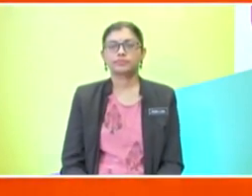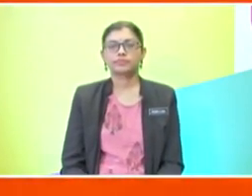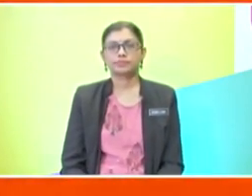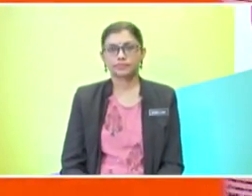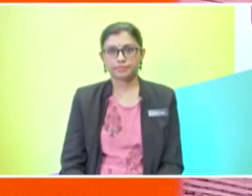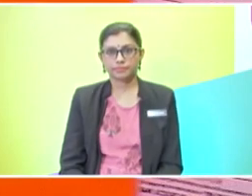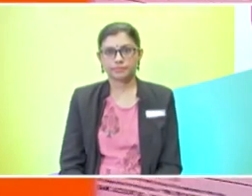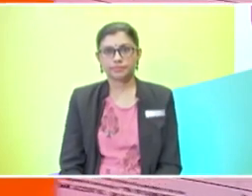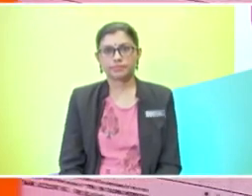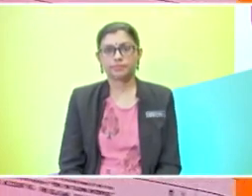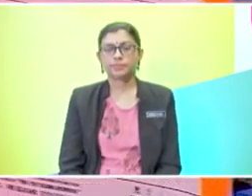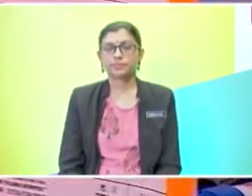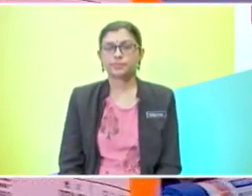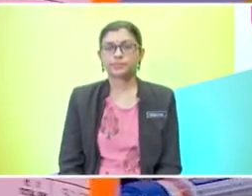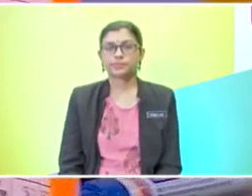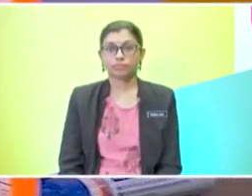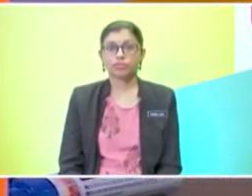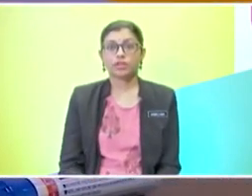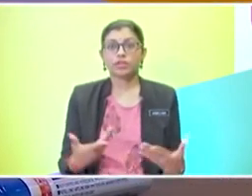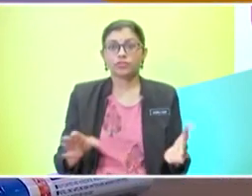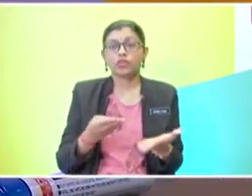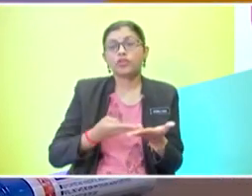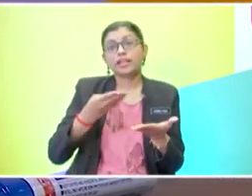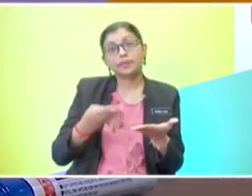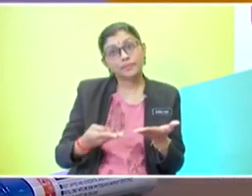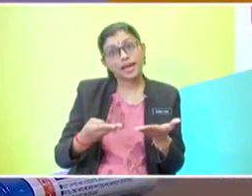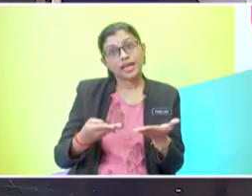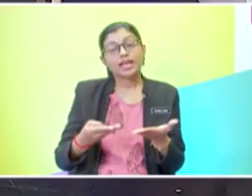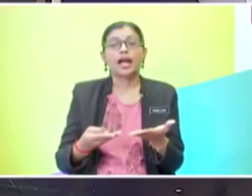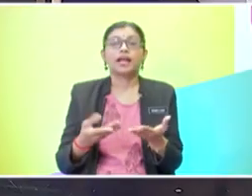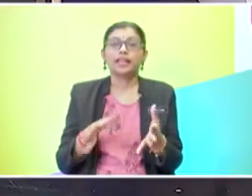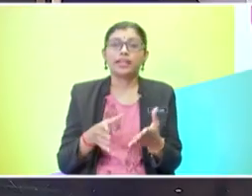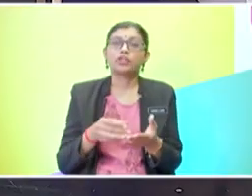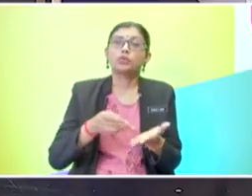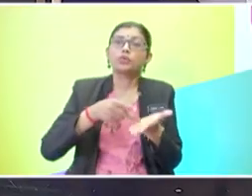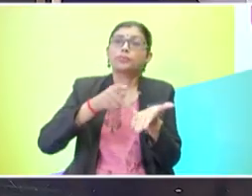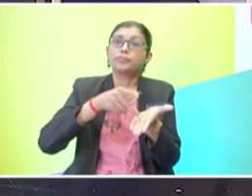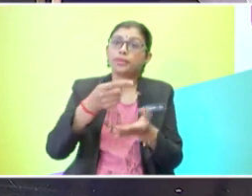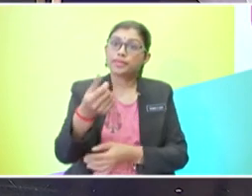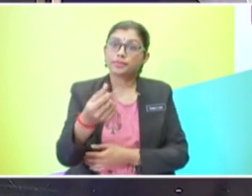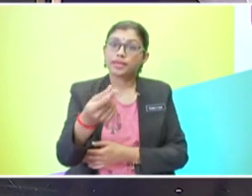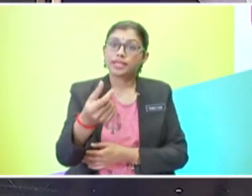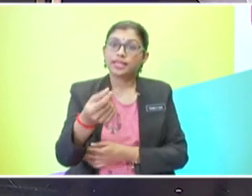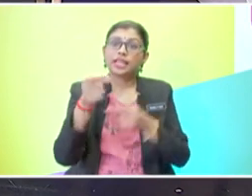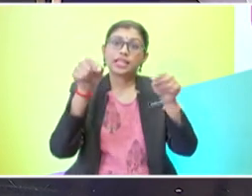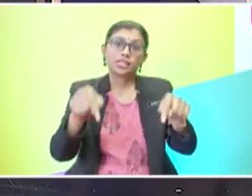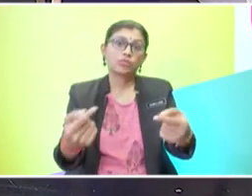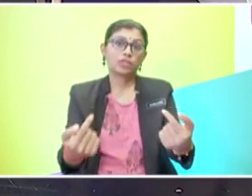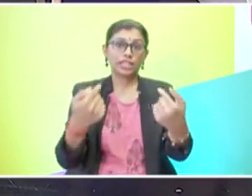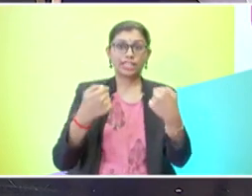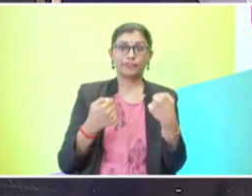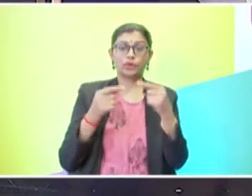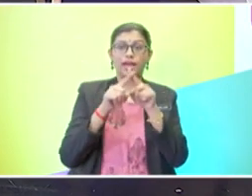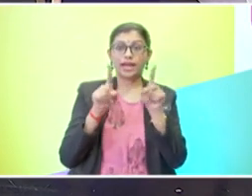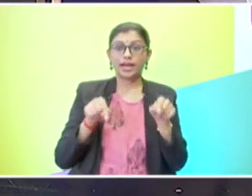shirt, I will receive this small piece of paper, and I think that is a receipt. Is that correct? Okay, yes, yes, you are right. Okay, how about invoice? Invoice.